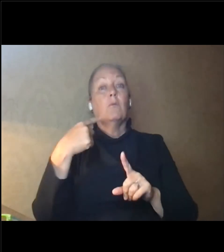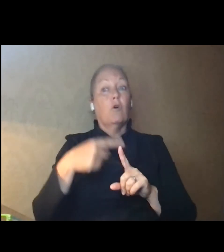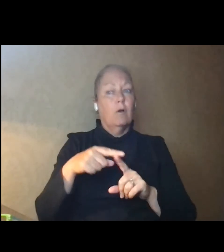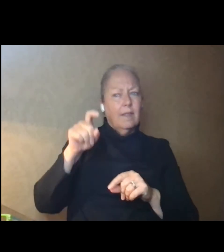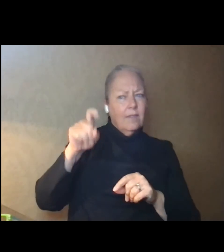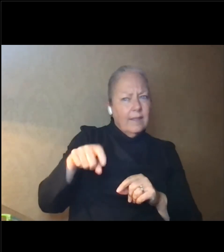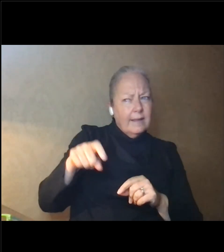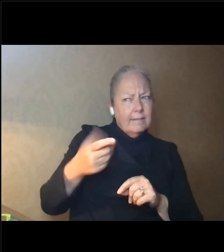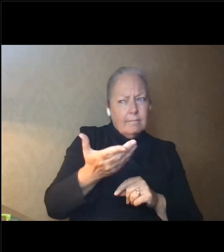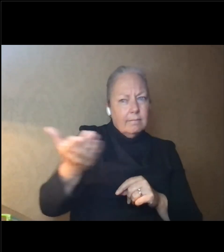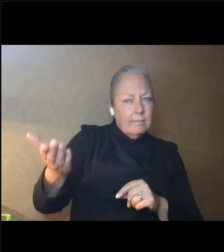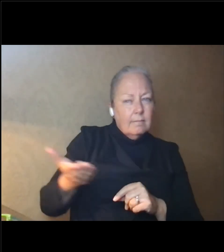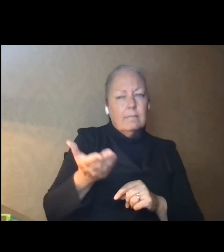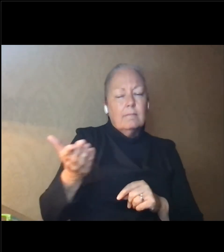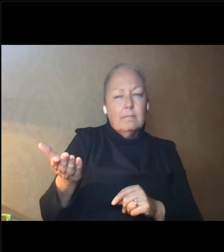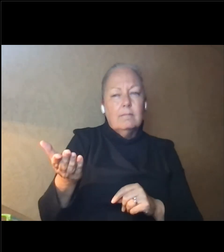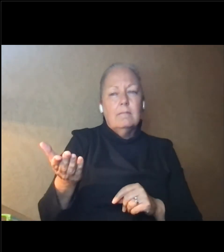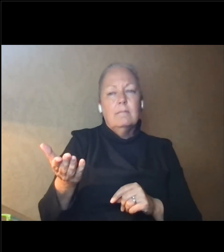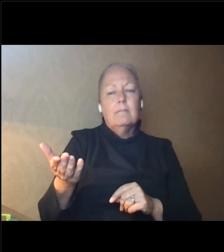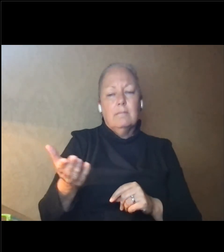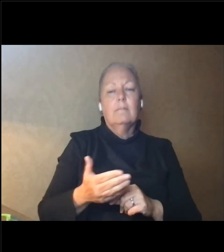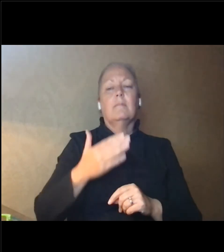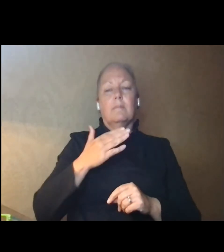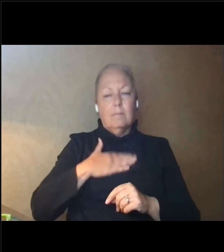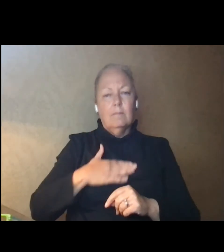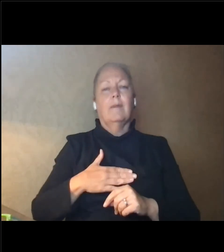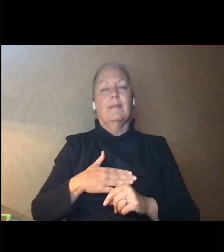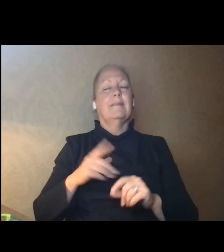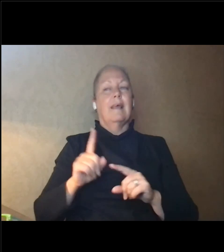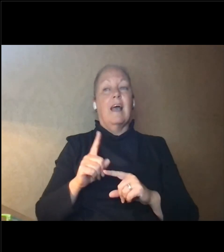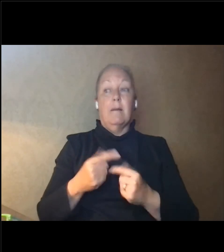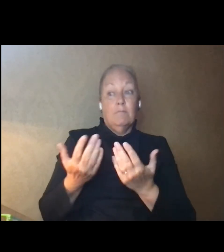encountered and expressed by our beneficiaries.